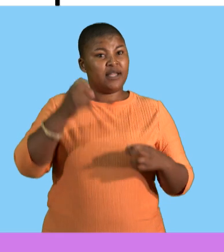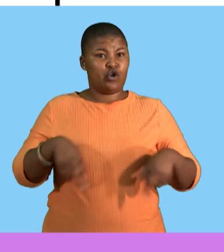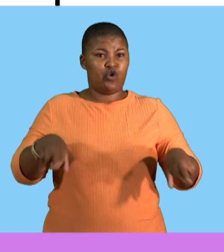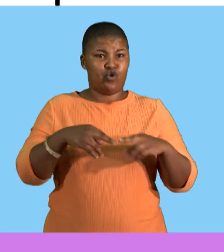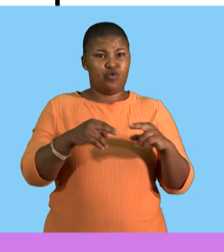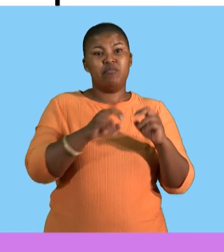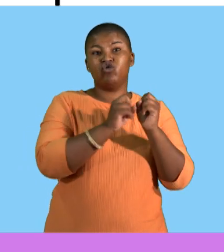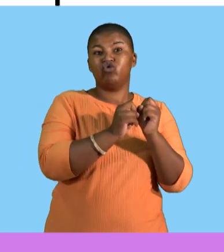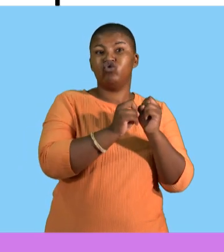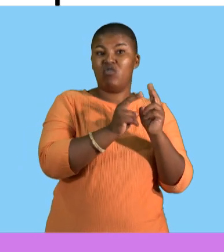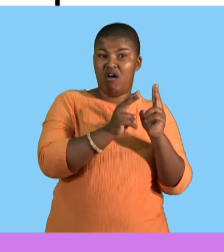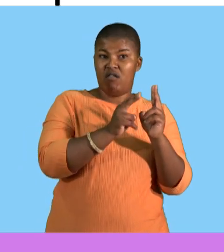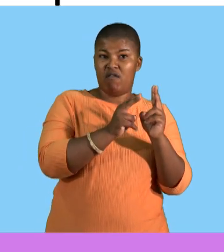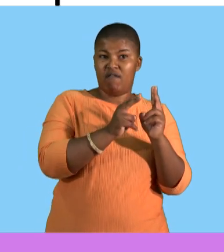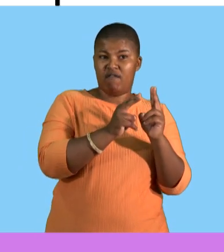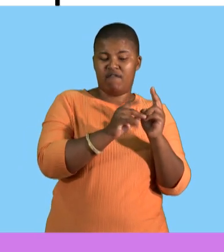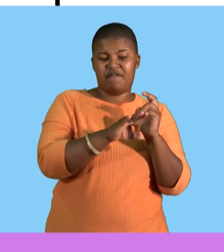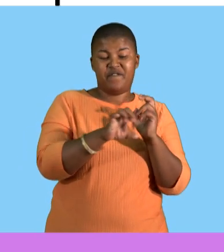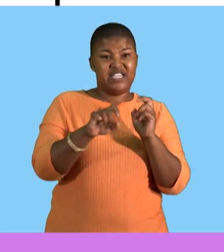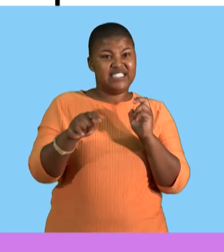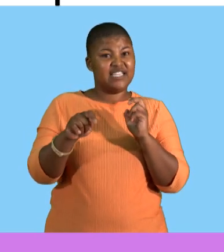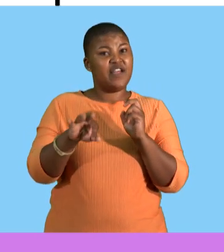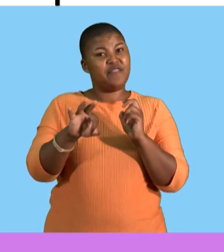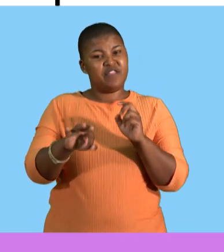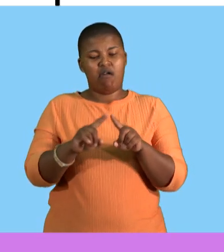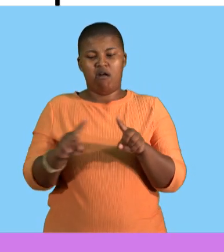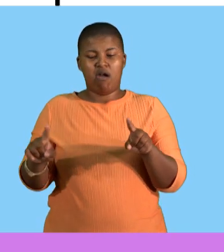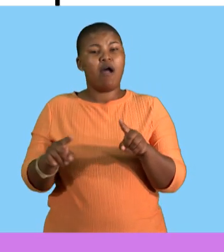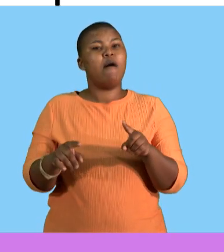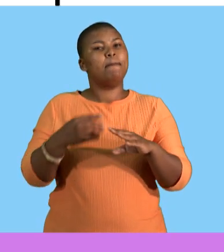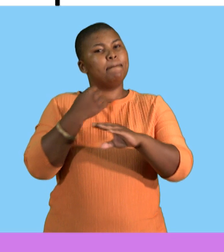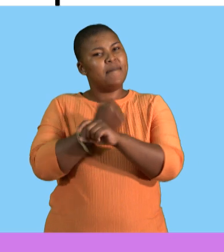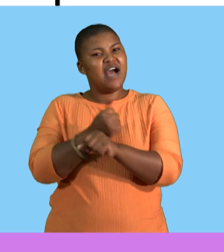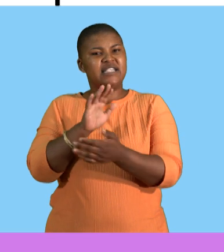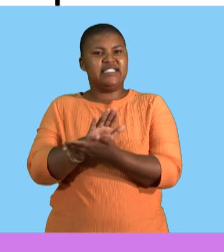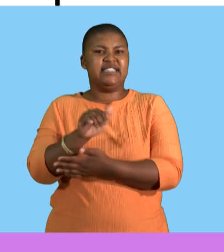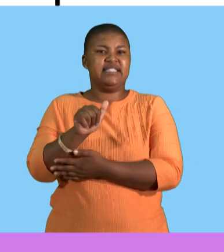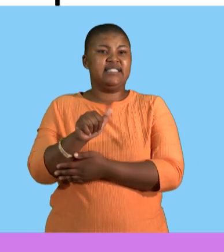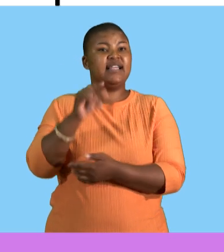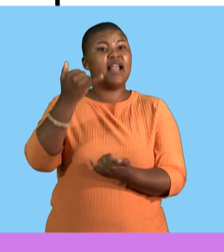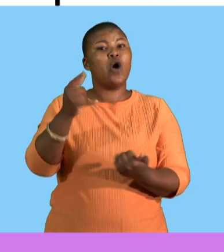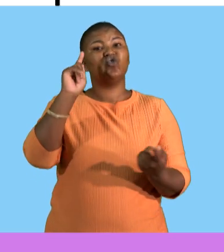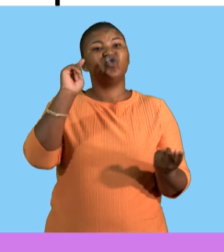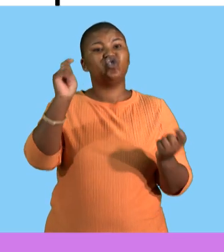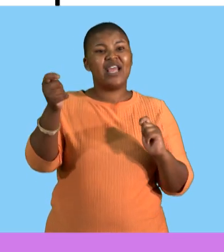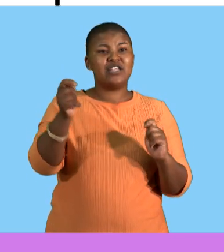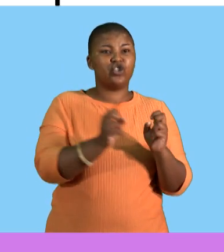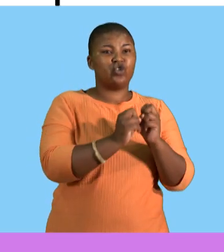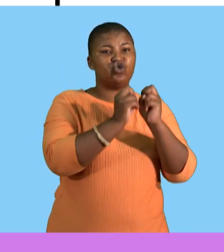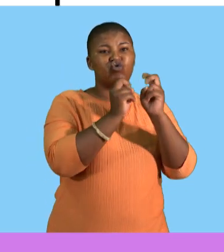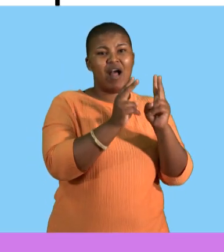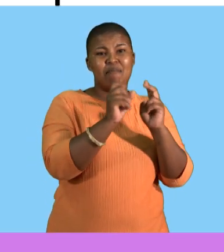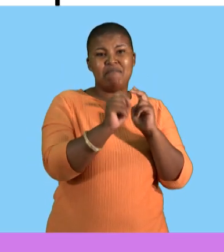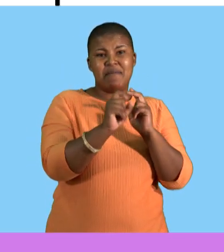feet 3 inches by 16 feet. Convert the 12 feet 3